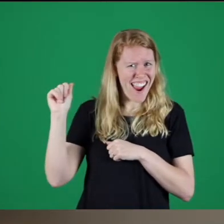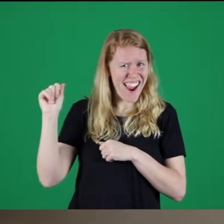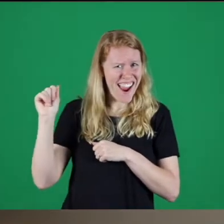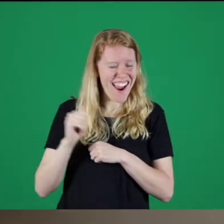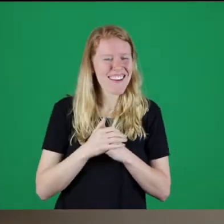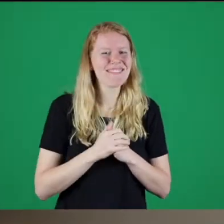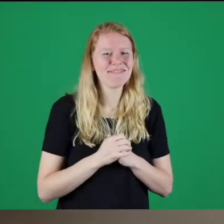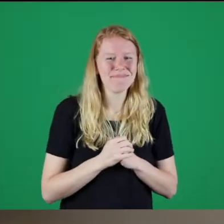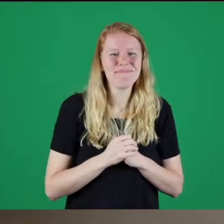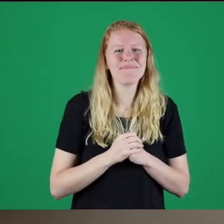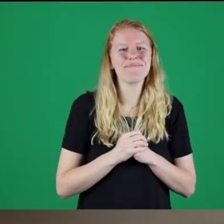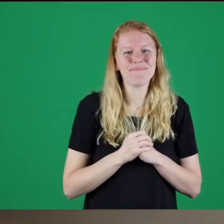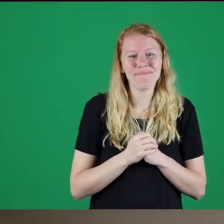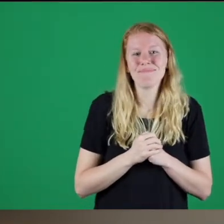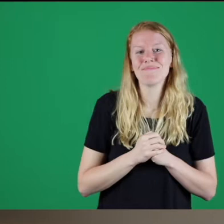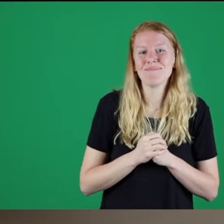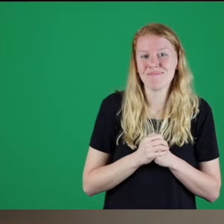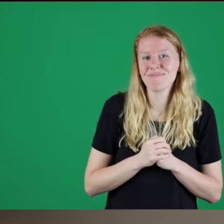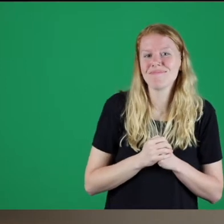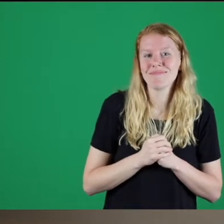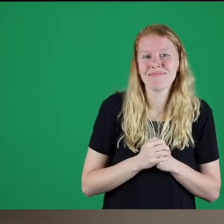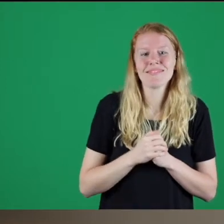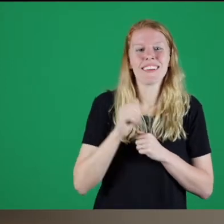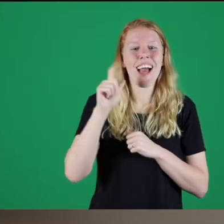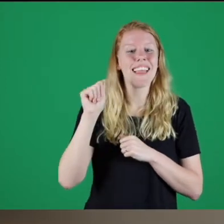Yeah, jalia.